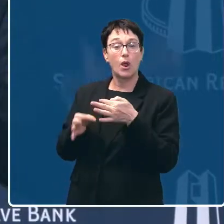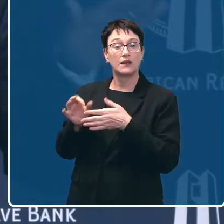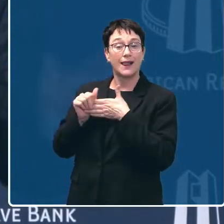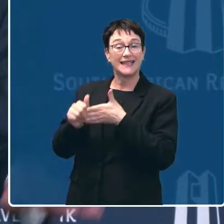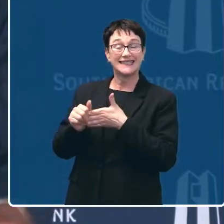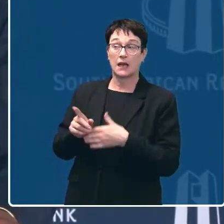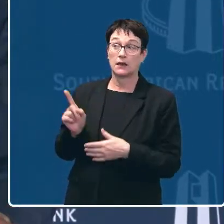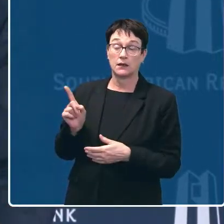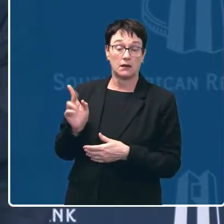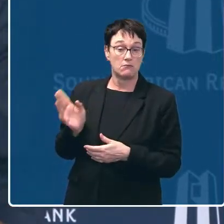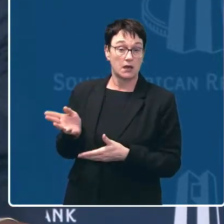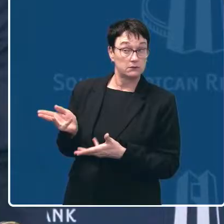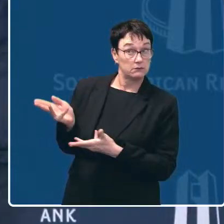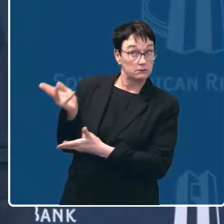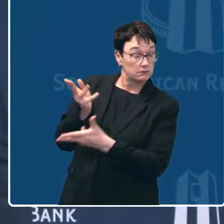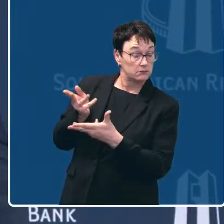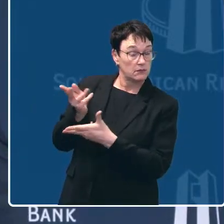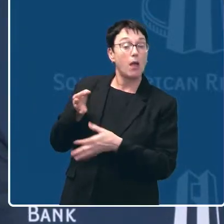to make the political